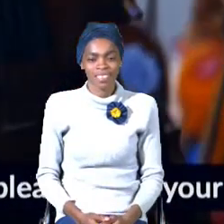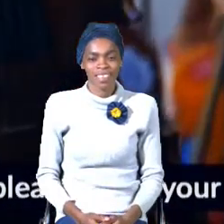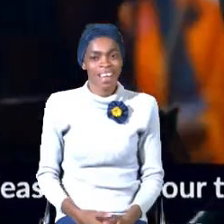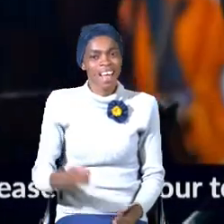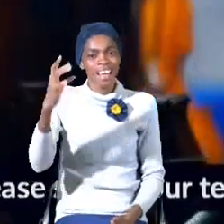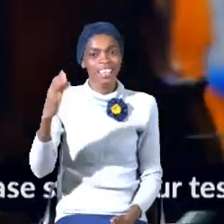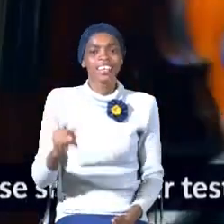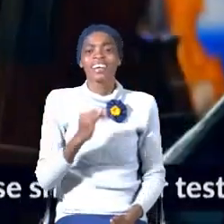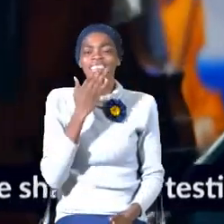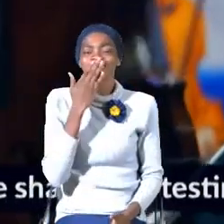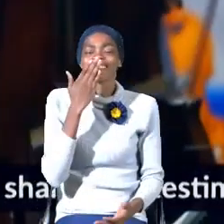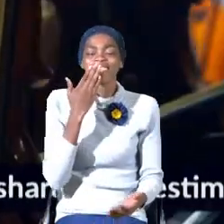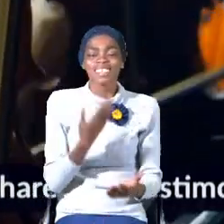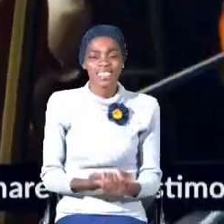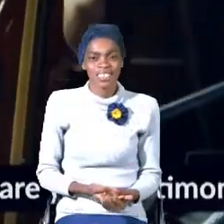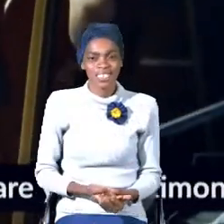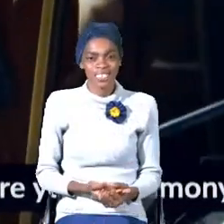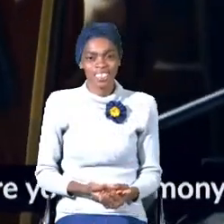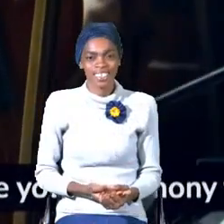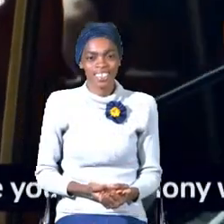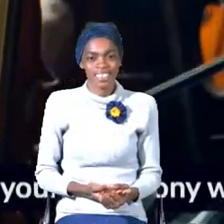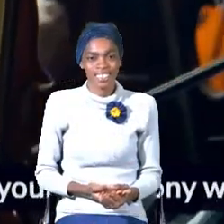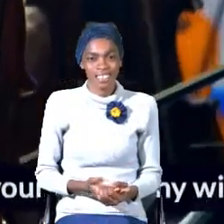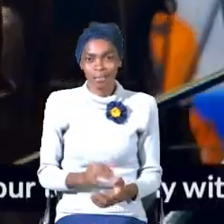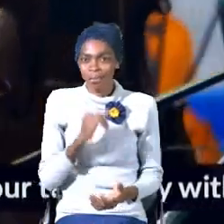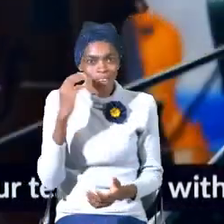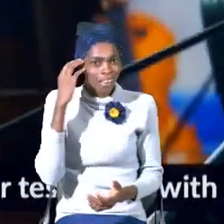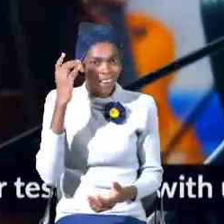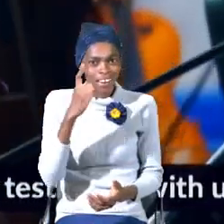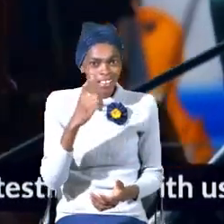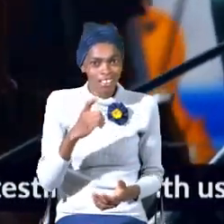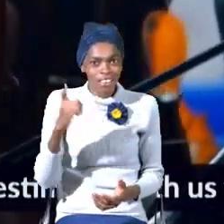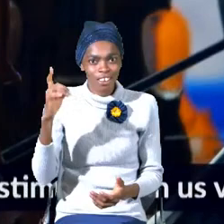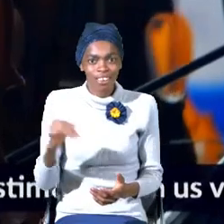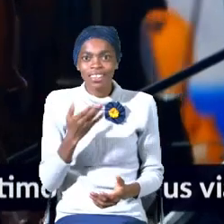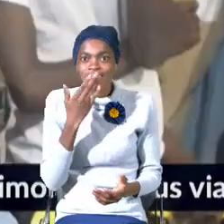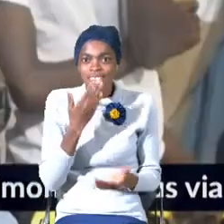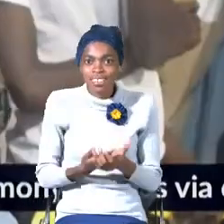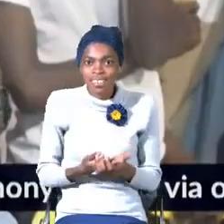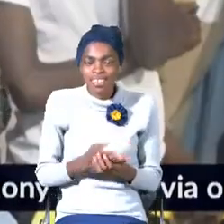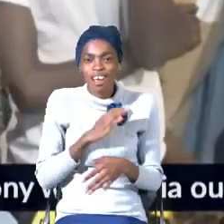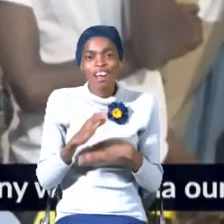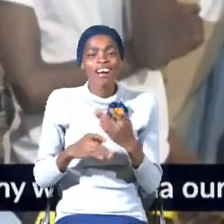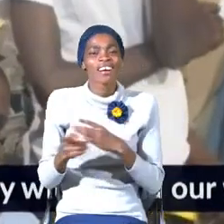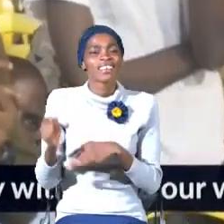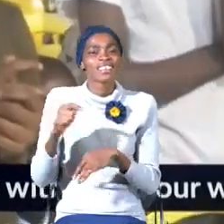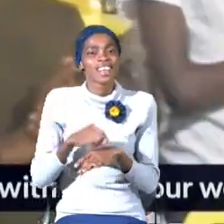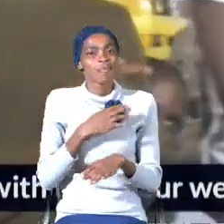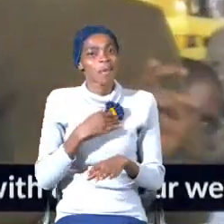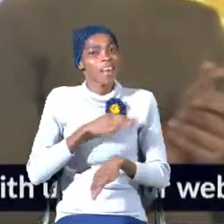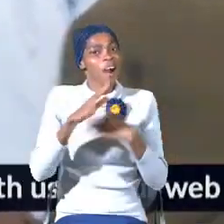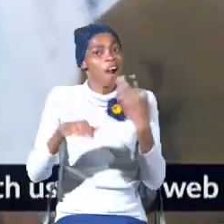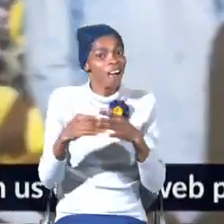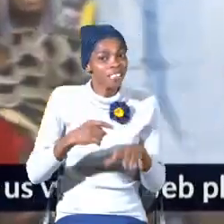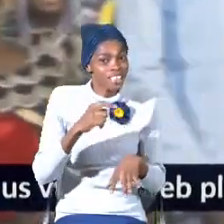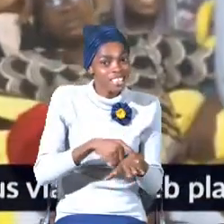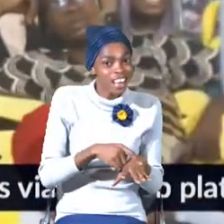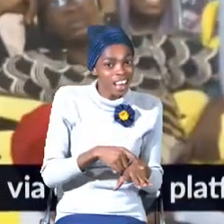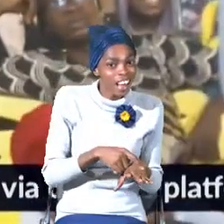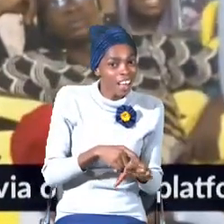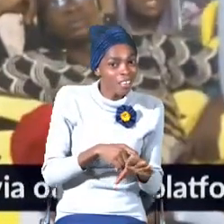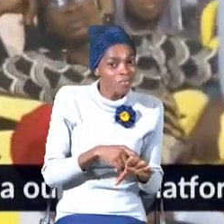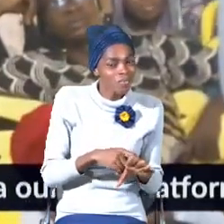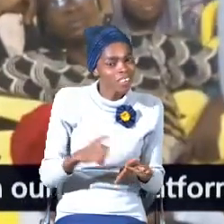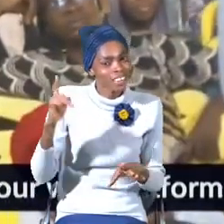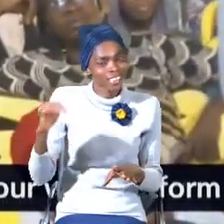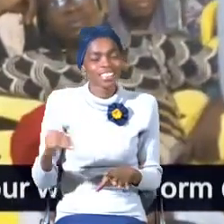Good. I am not hearing you. God is good. And all the time. Let's